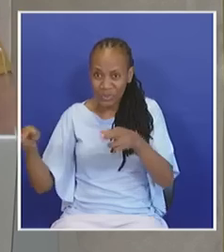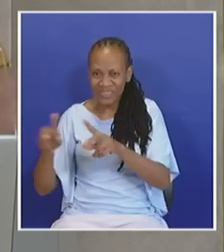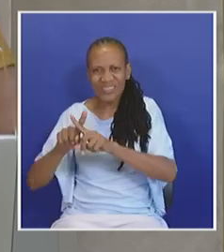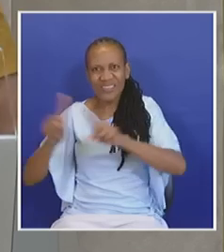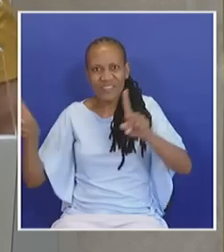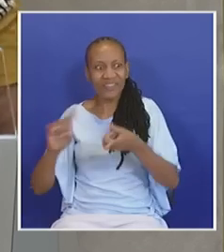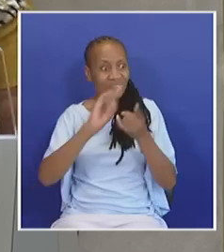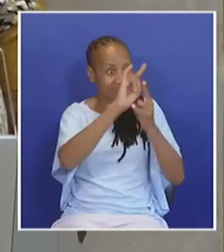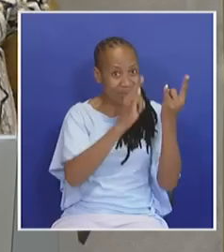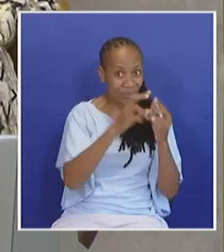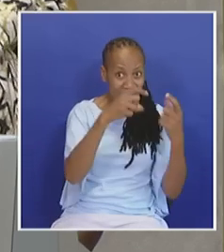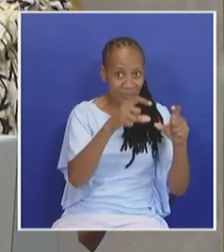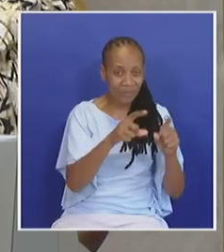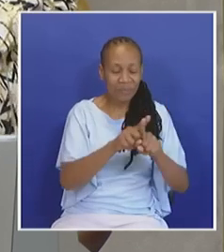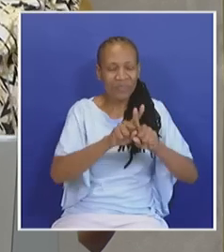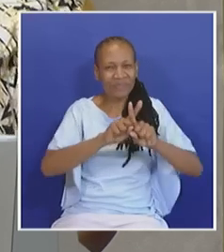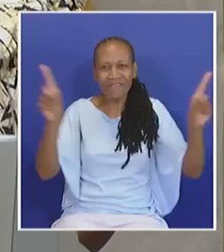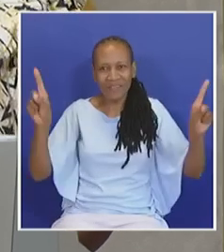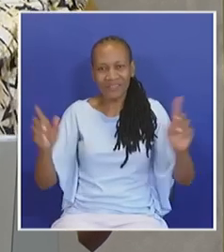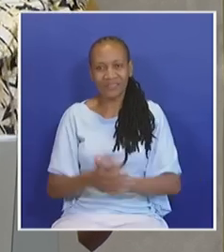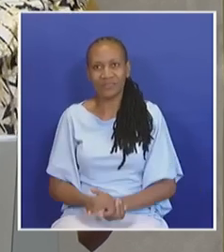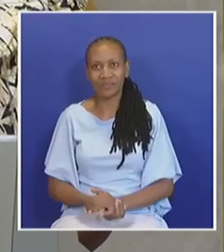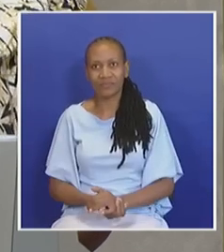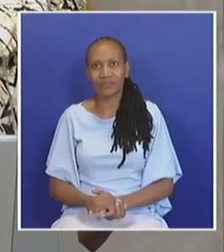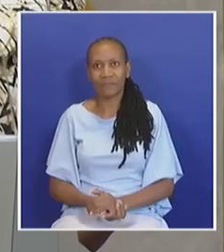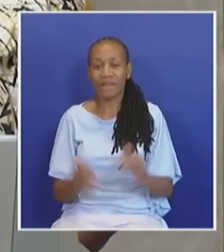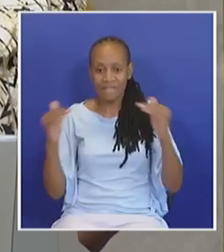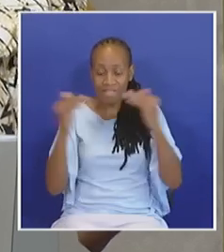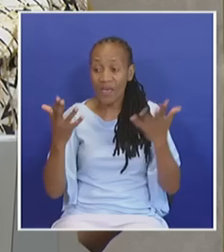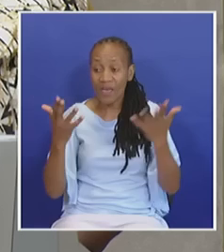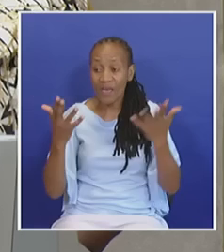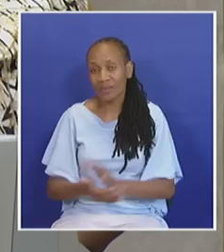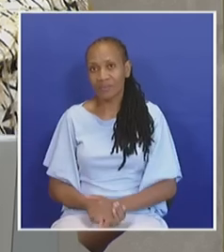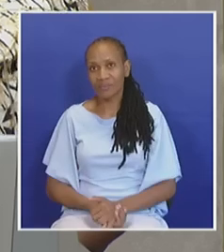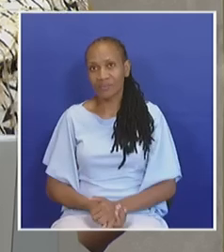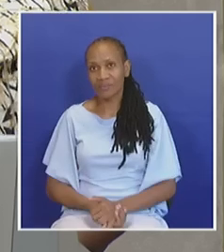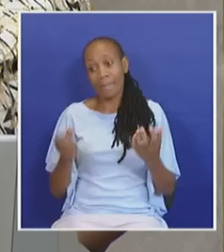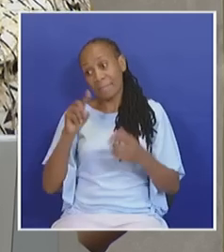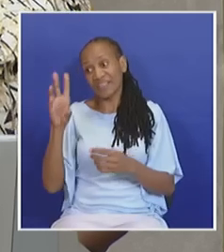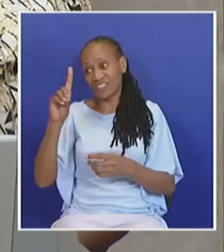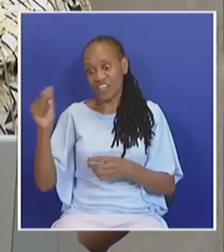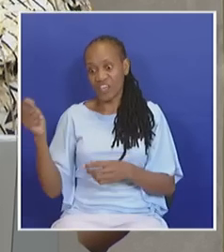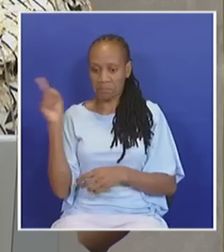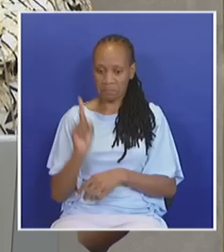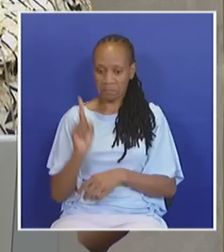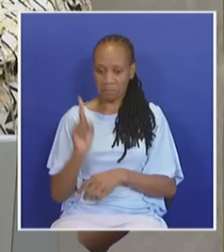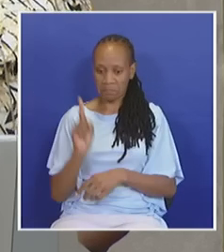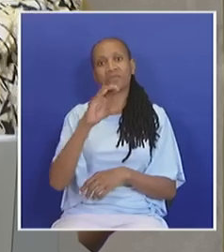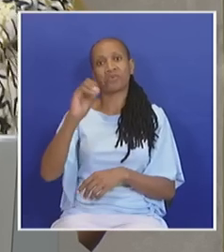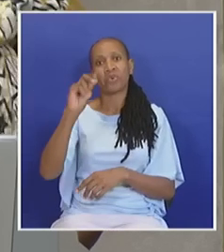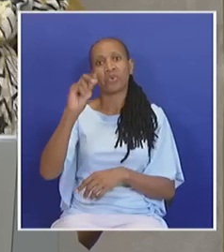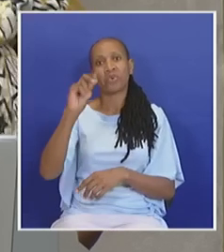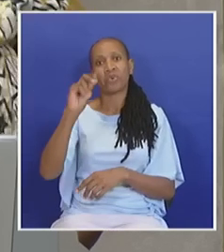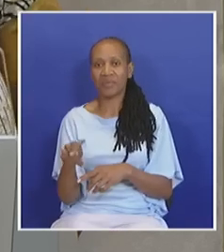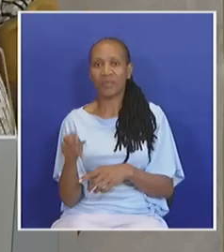when it comes to DA? It has not helped to come here and talk about those things, and they are not practicing.